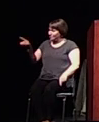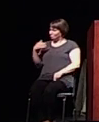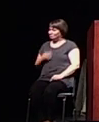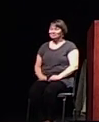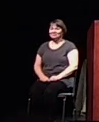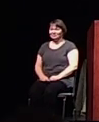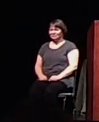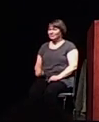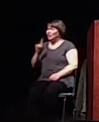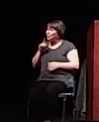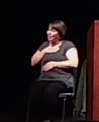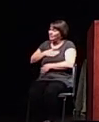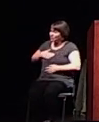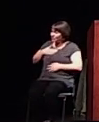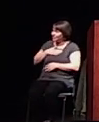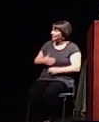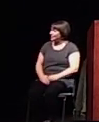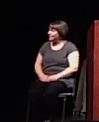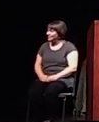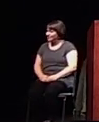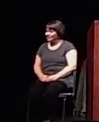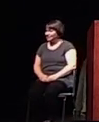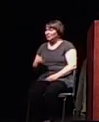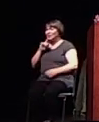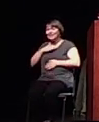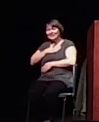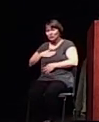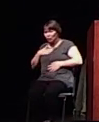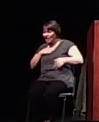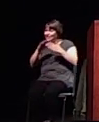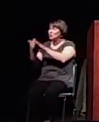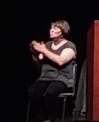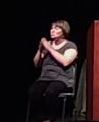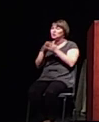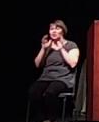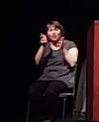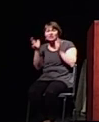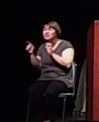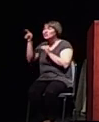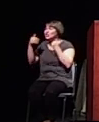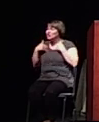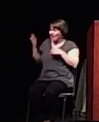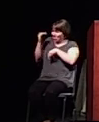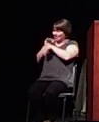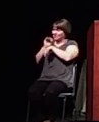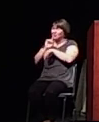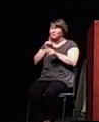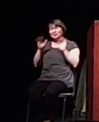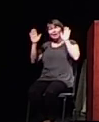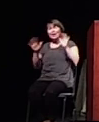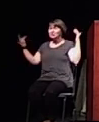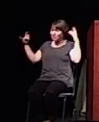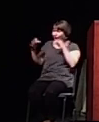conversation that she led last evening, and it was really a great gathering here of individuals who are